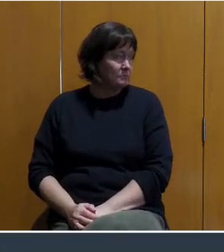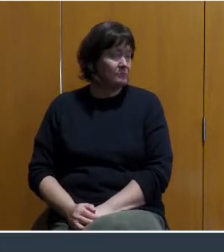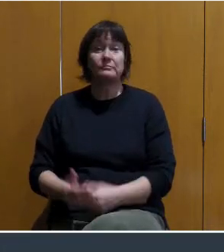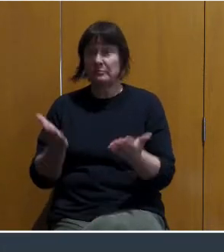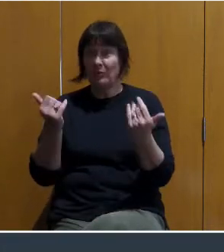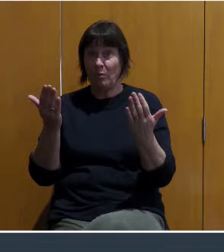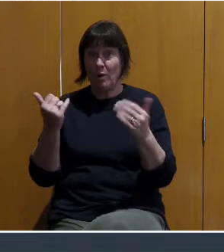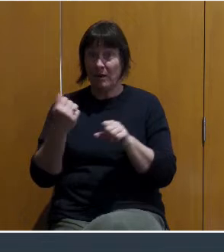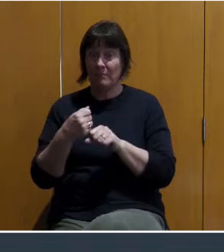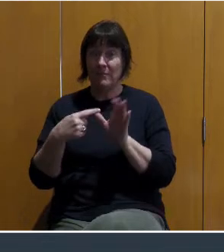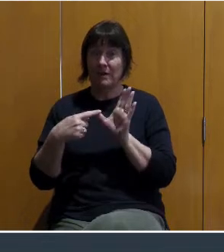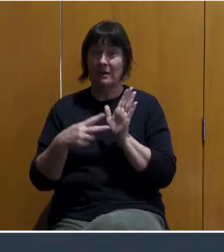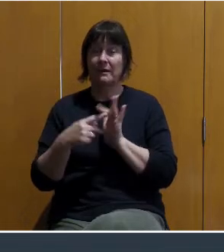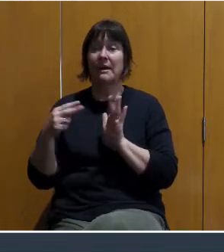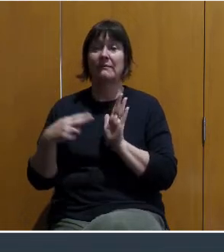Welcome, Gavin.